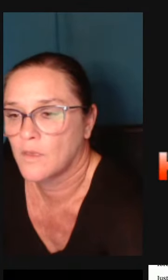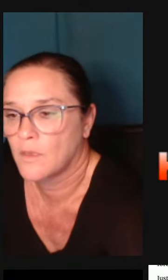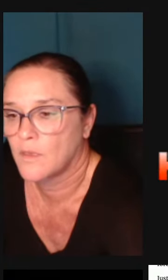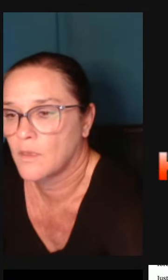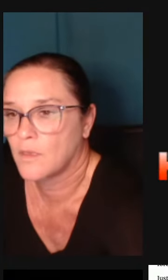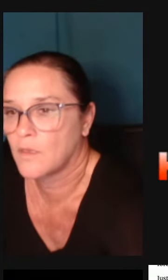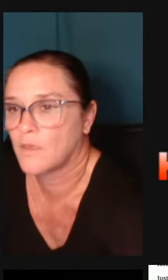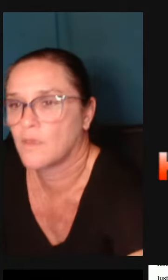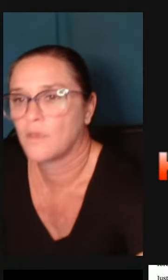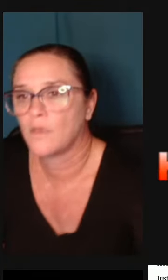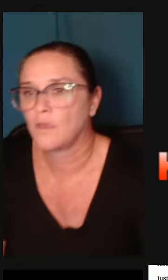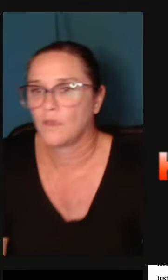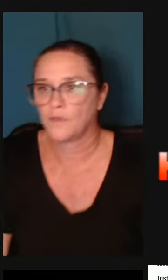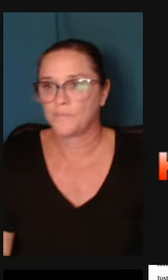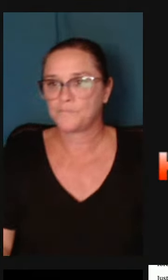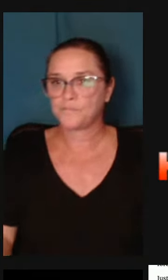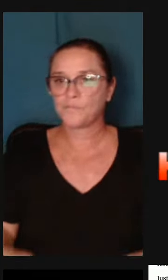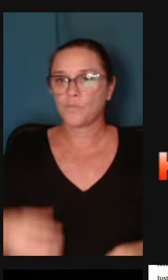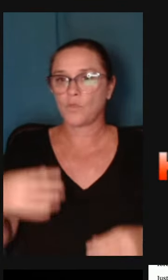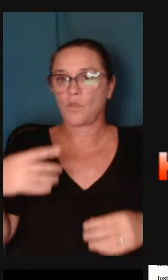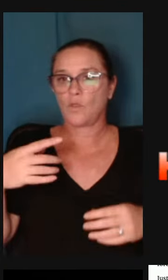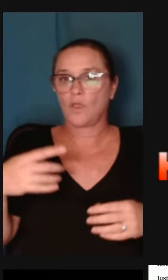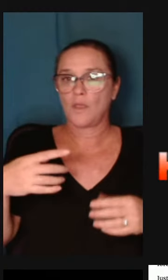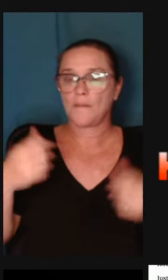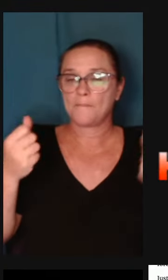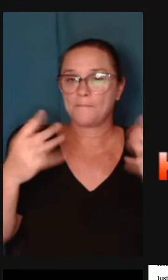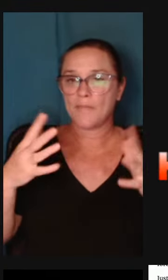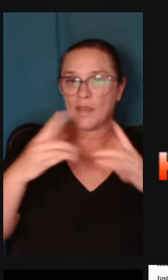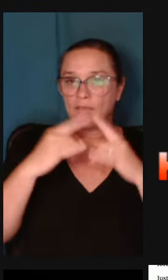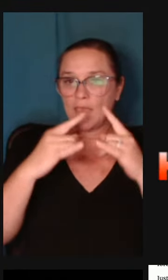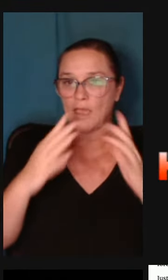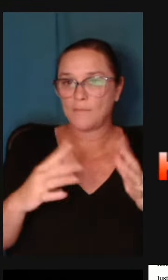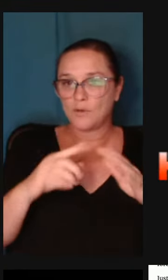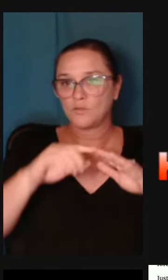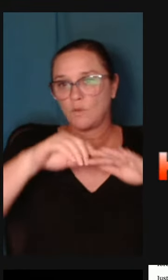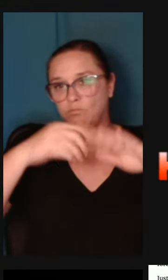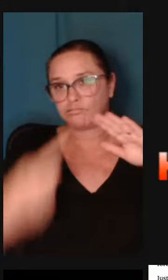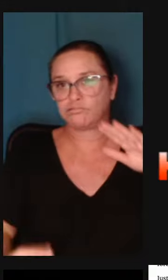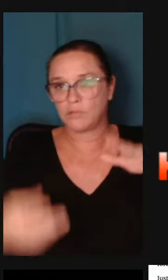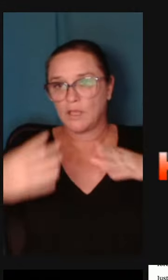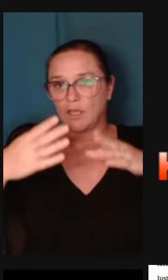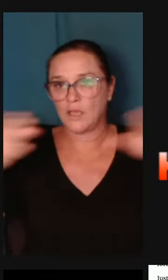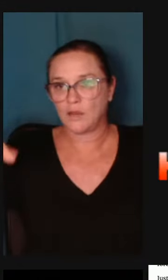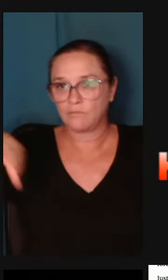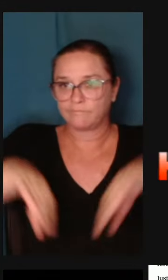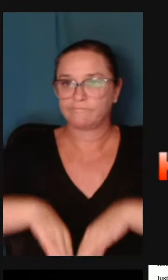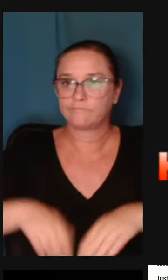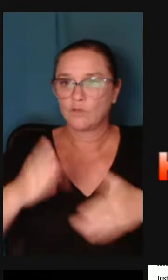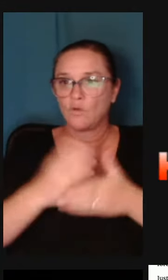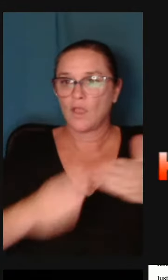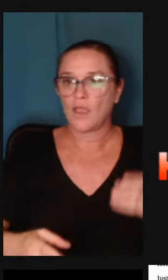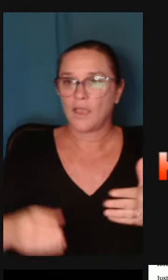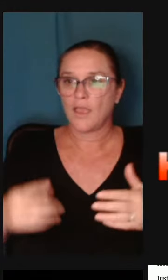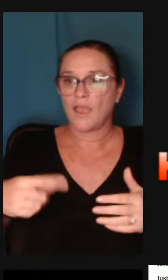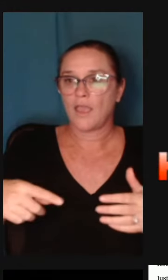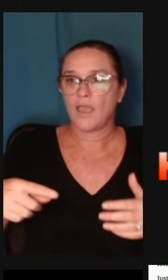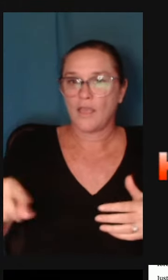one described the several tsunami waves as feeling like being inside a washing machine.